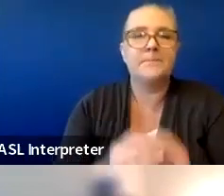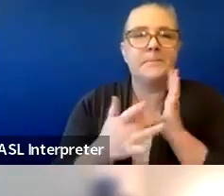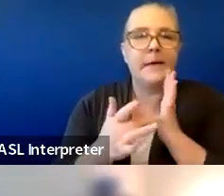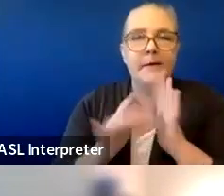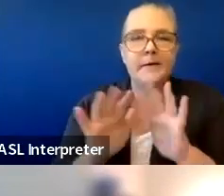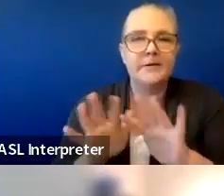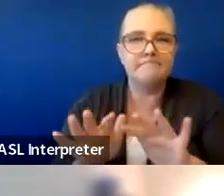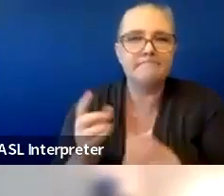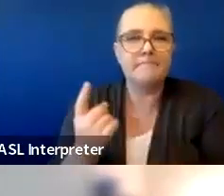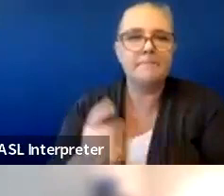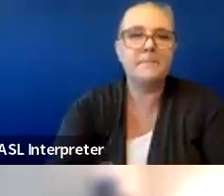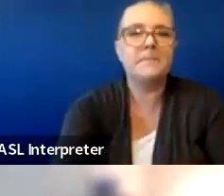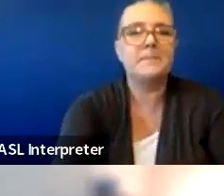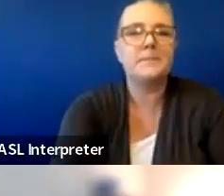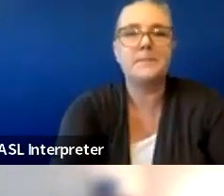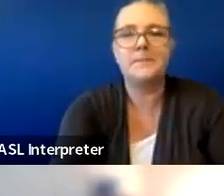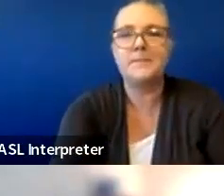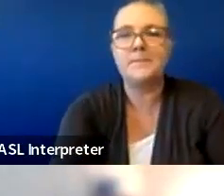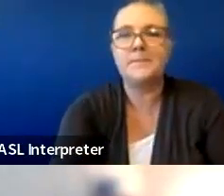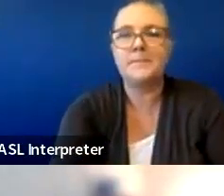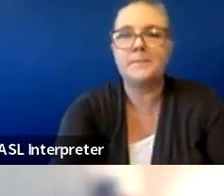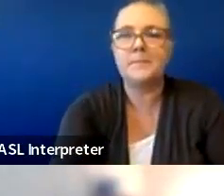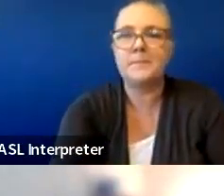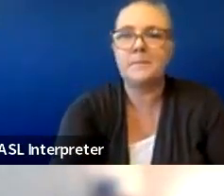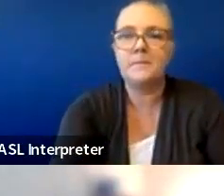some things here. I think I...